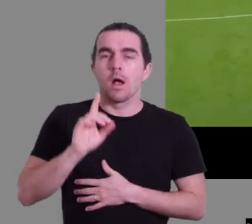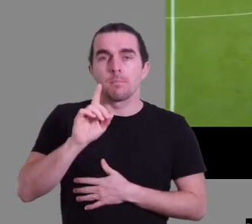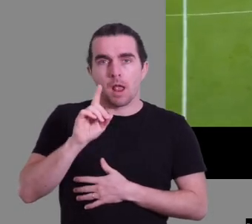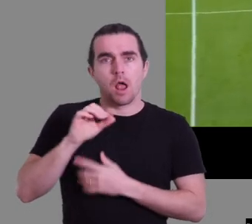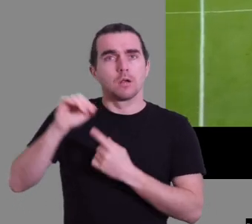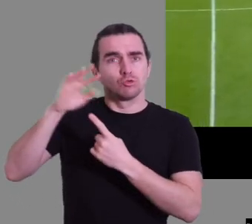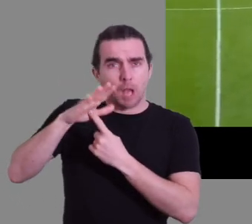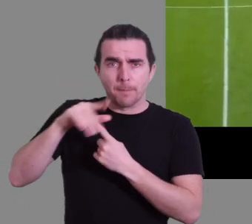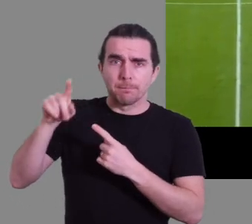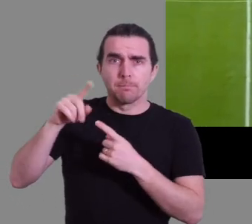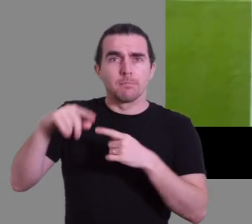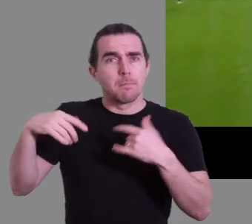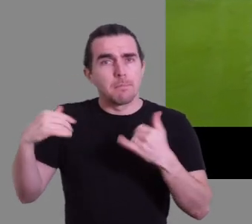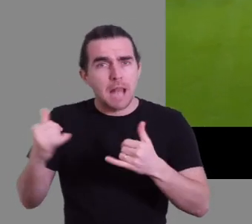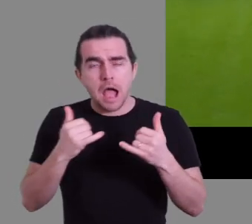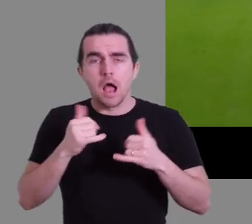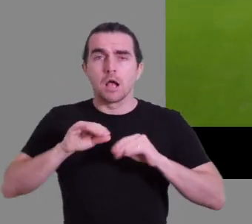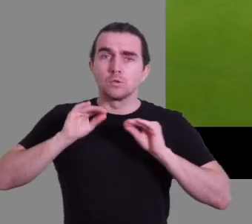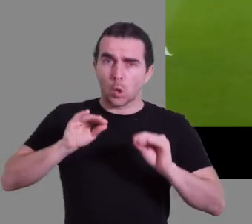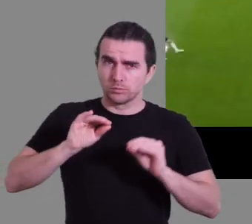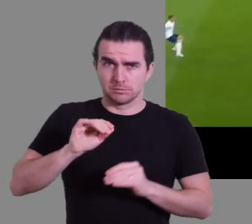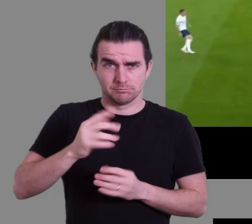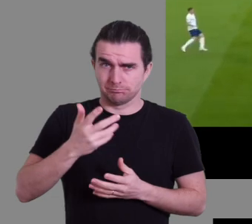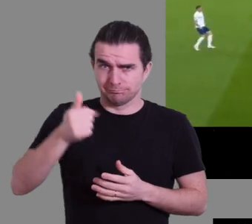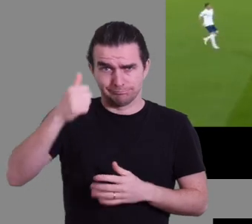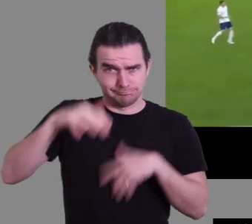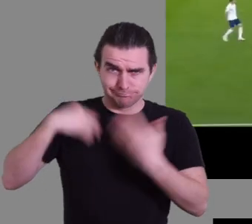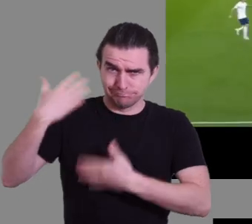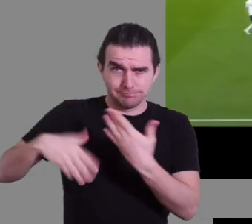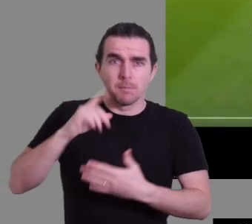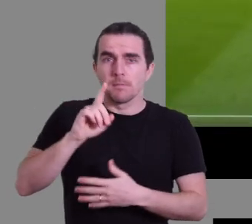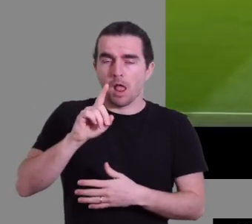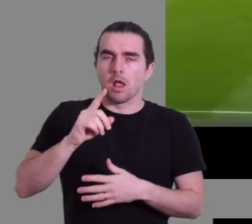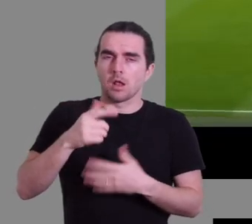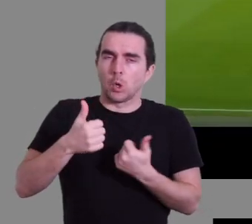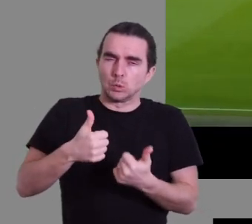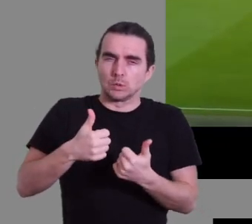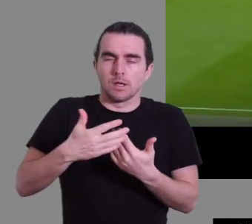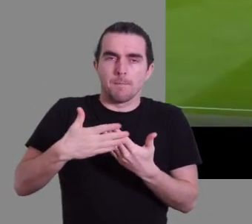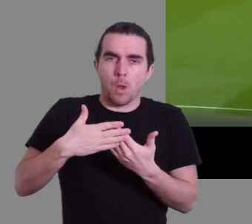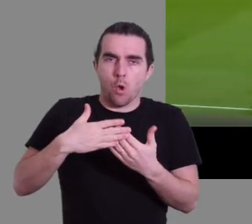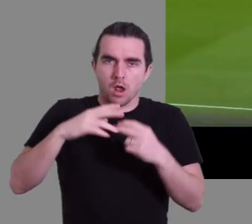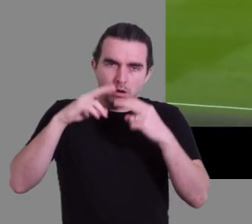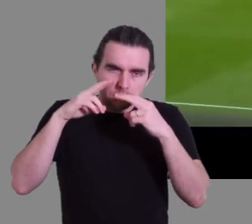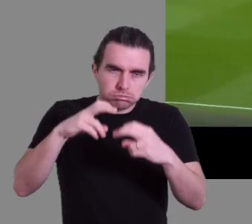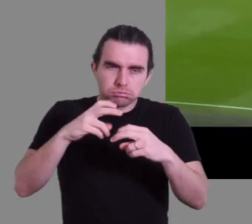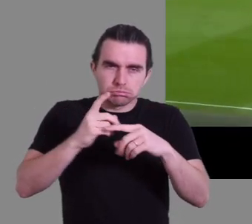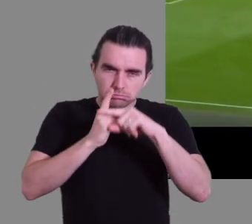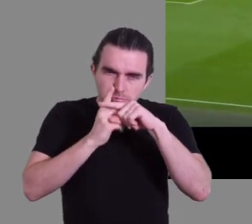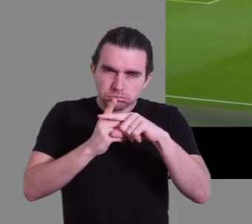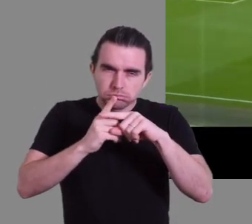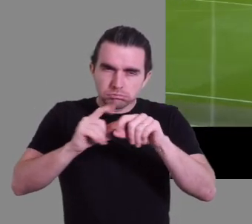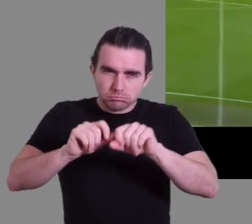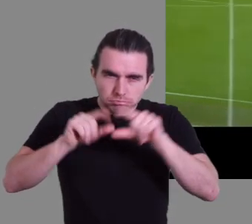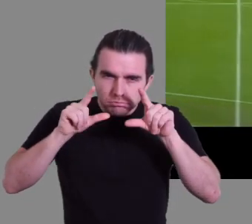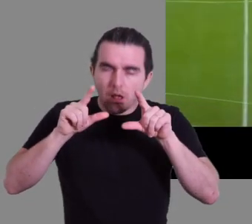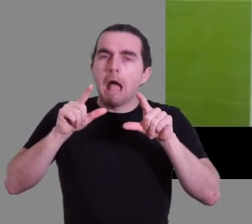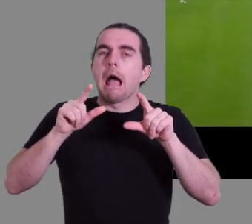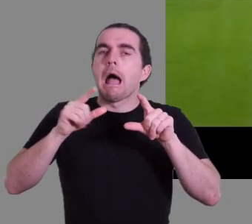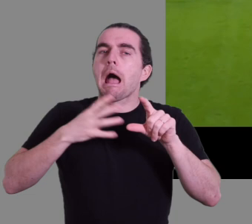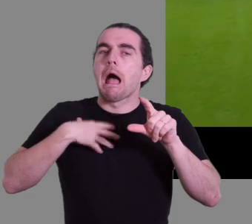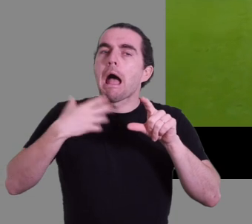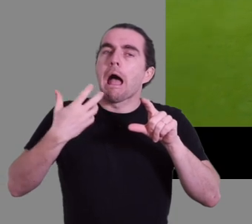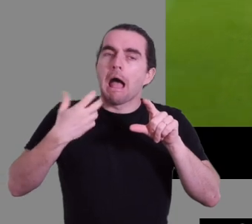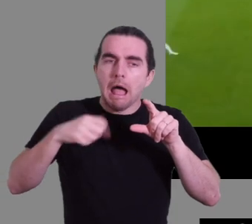and coaches do. But by just zooming in a little bit, putting that emphasis on it under the microscope, it's good for our learners to